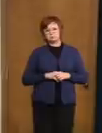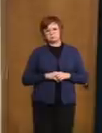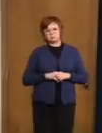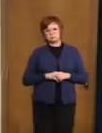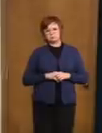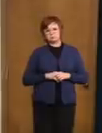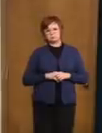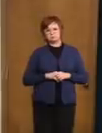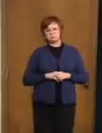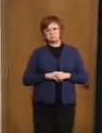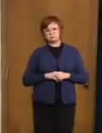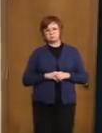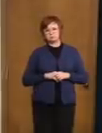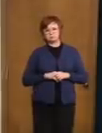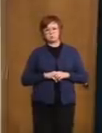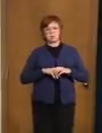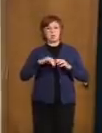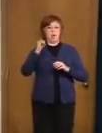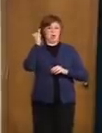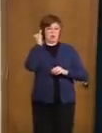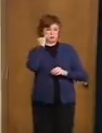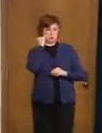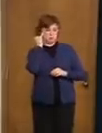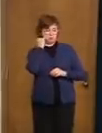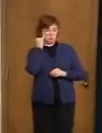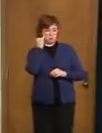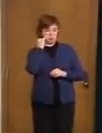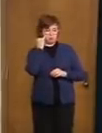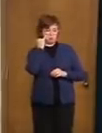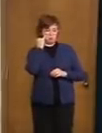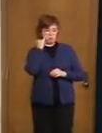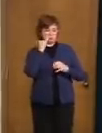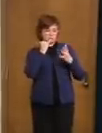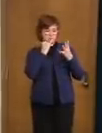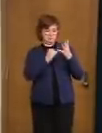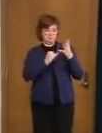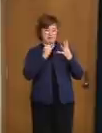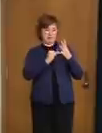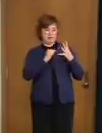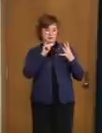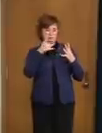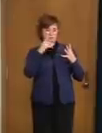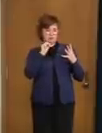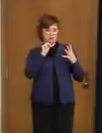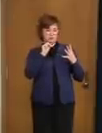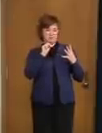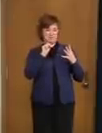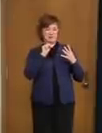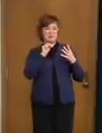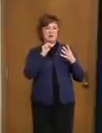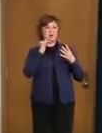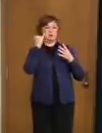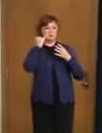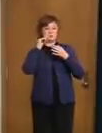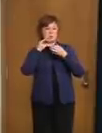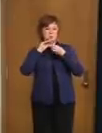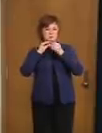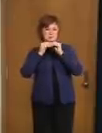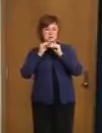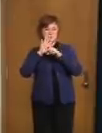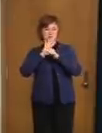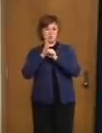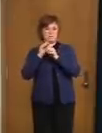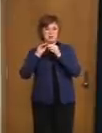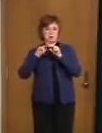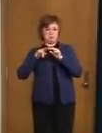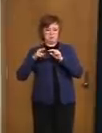you could relax any of these existing measures come the end of the month? Because we talked about the possibility of adding on to them, but